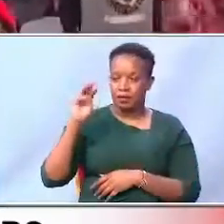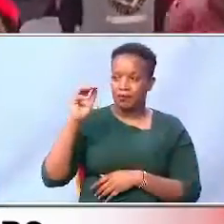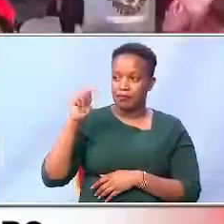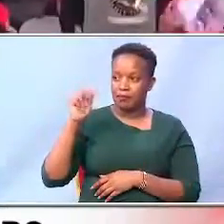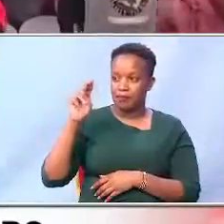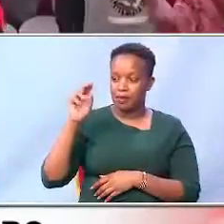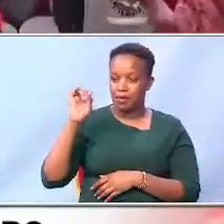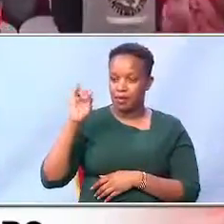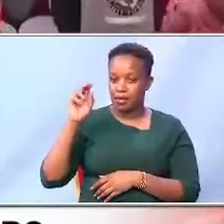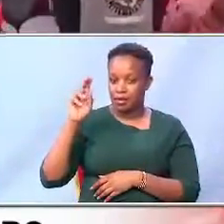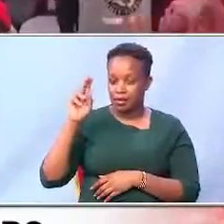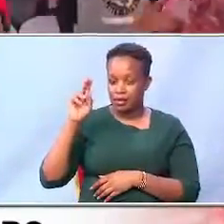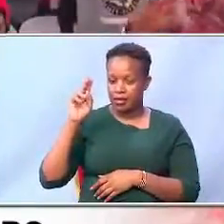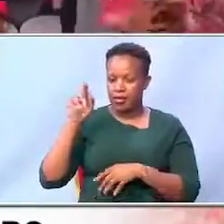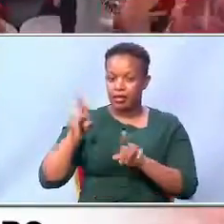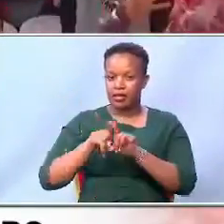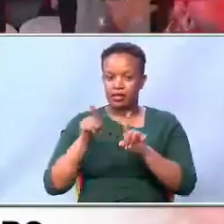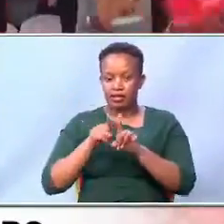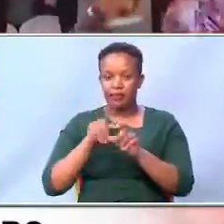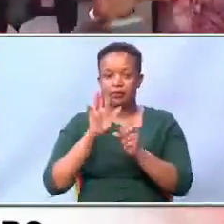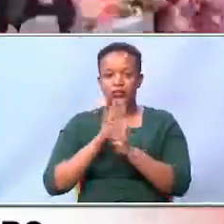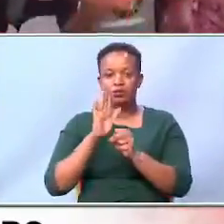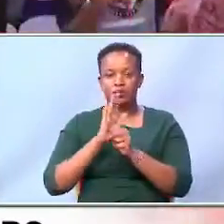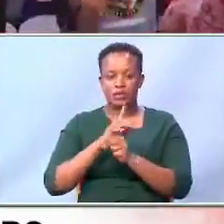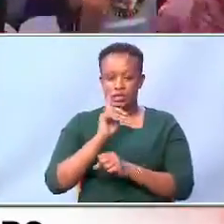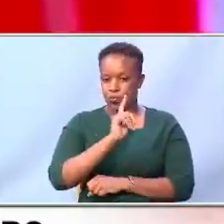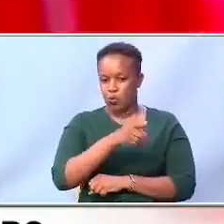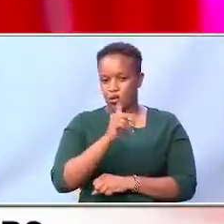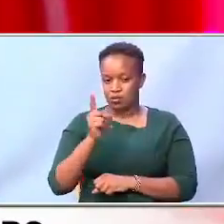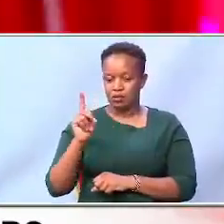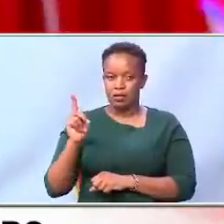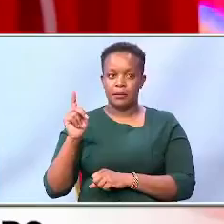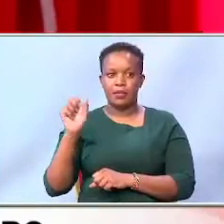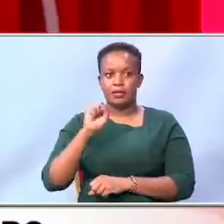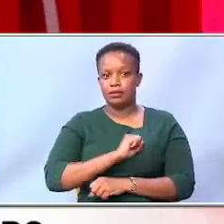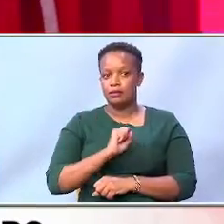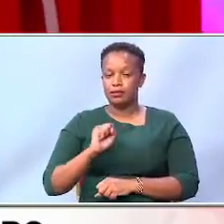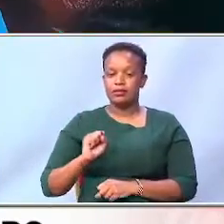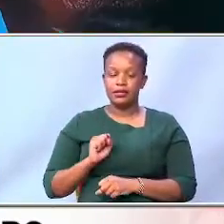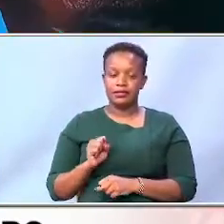Majority Whip in the Senate. Elizabeth Mutuku, TV 47, Nairobi.